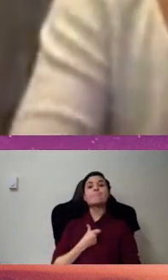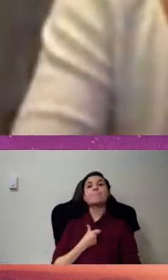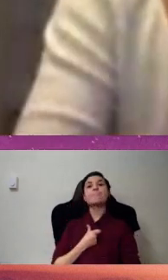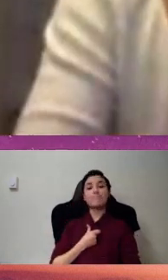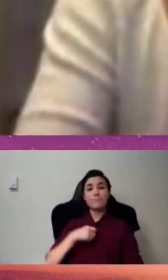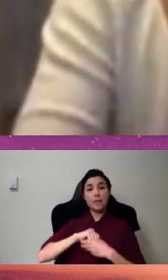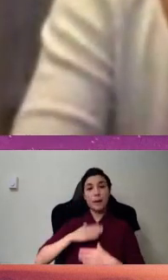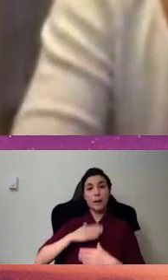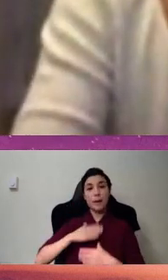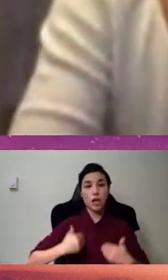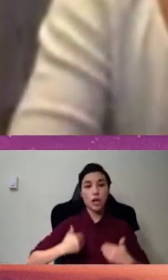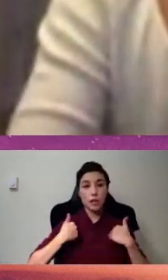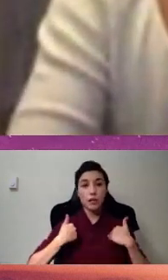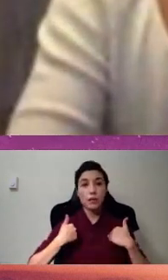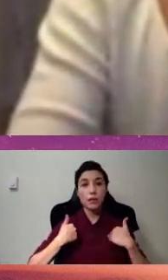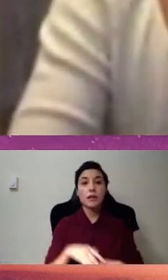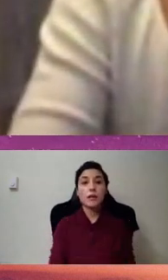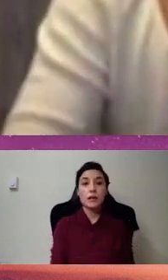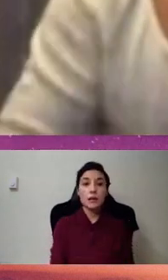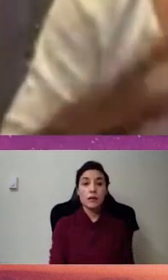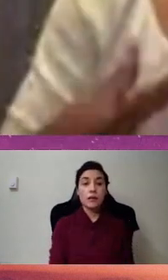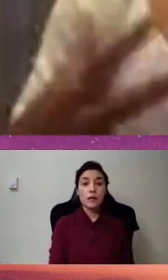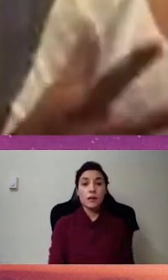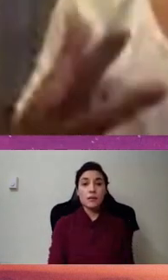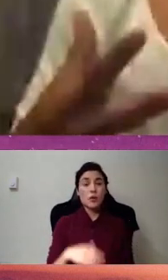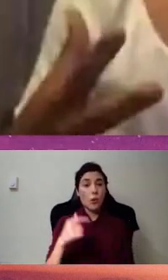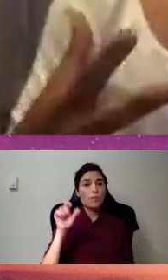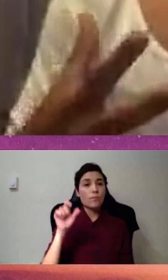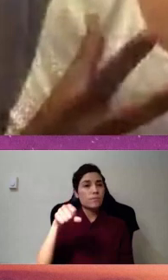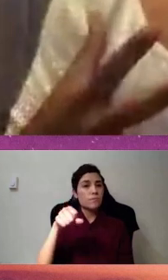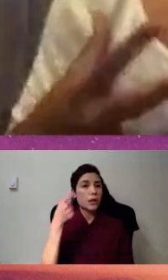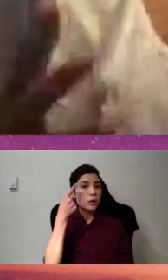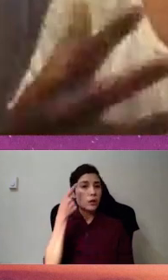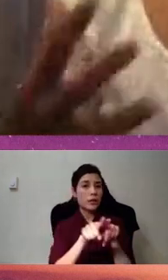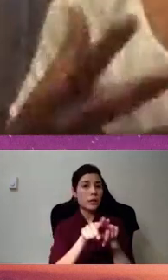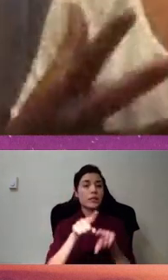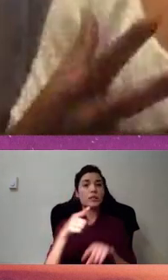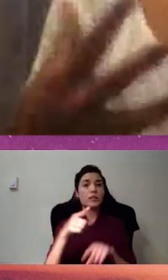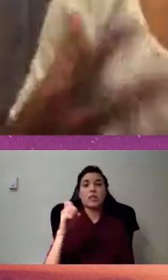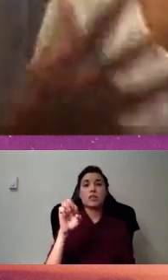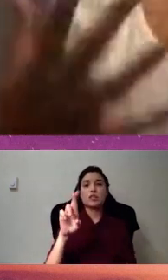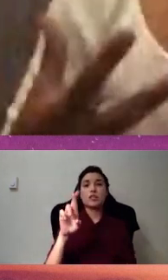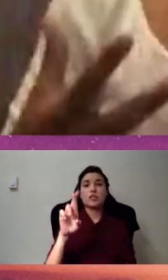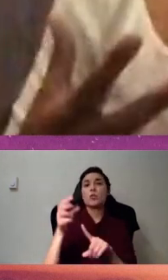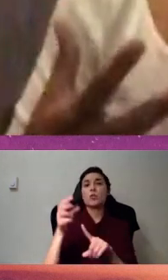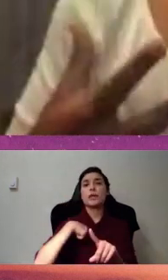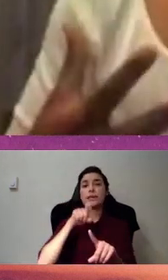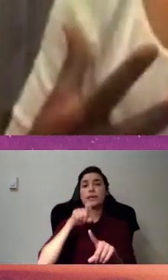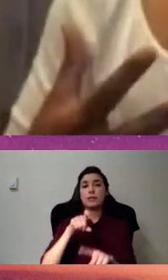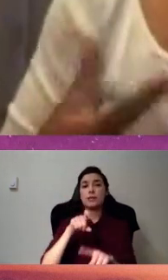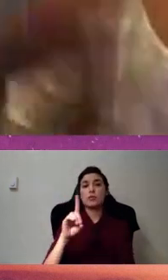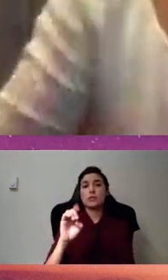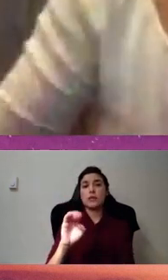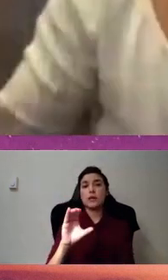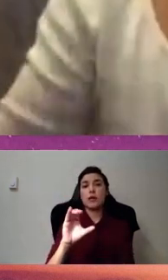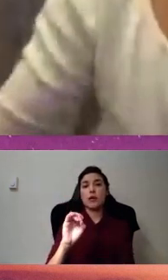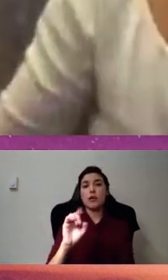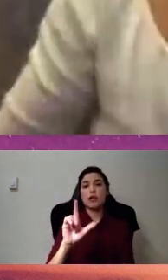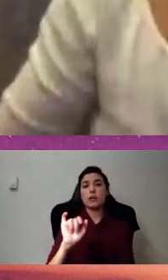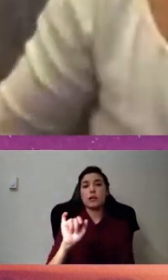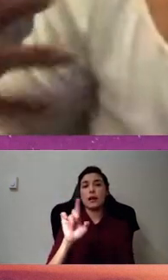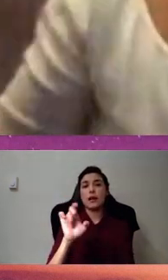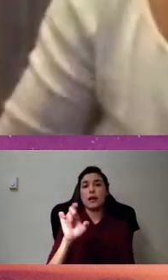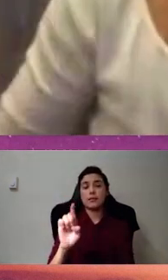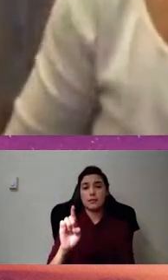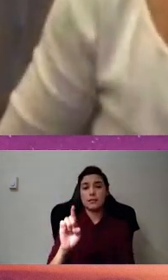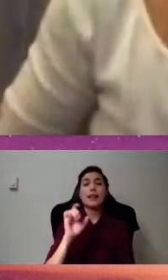be decolonized in each and every way. And as I mentioned before, colonialism really influences the way,